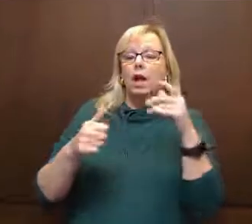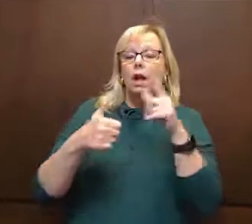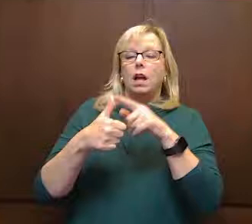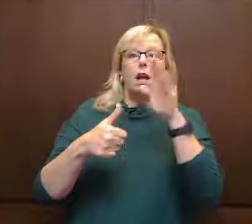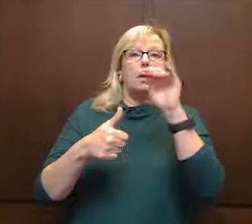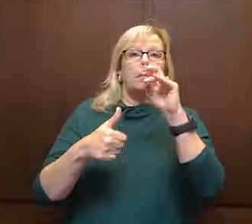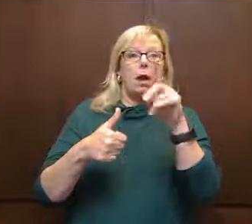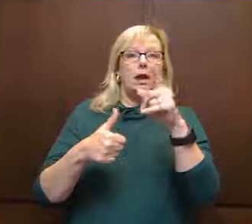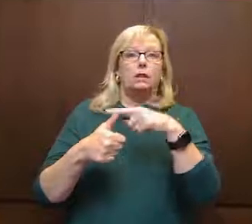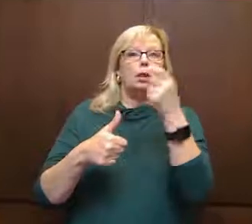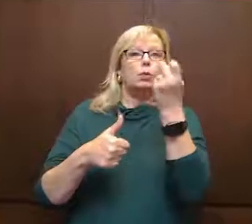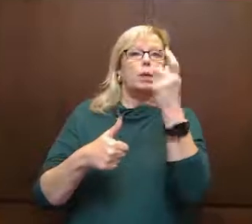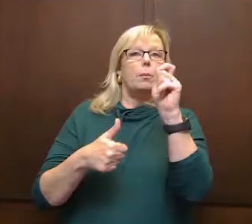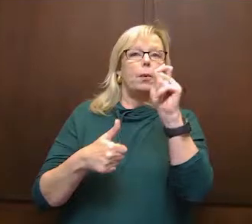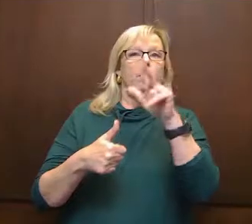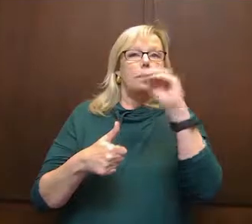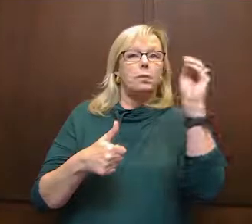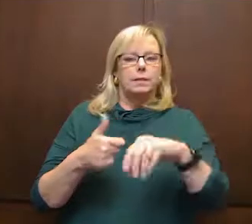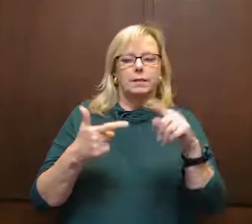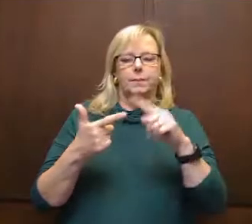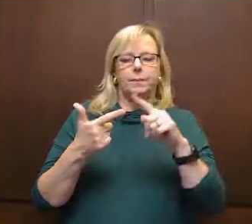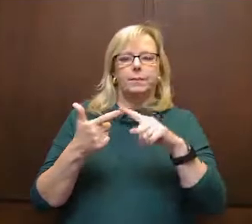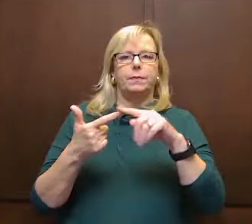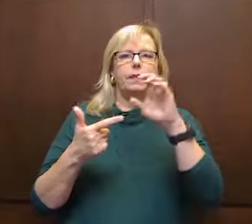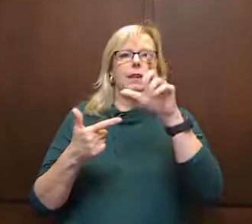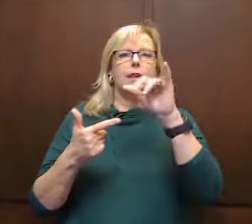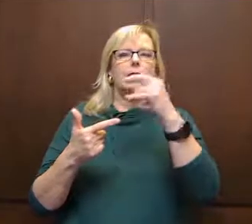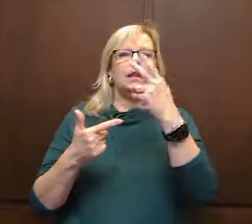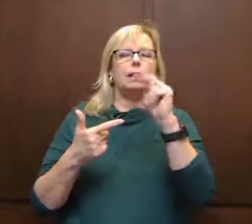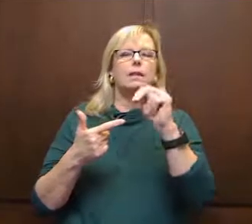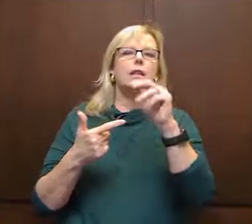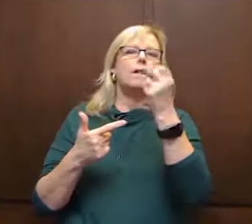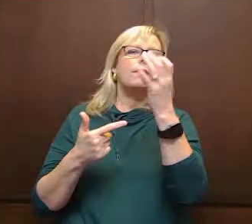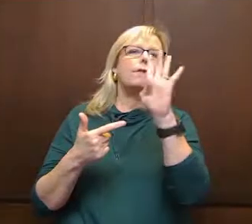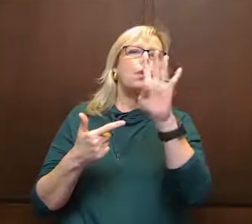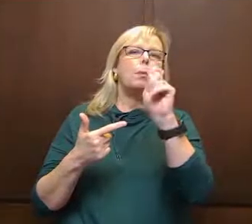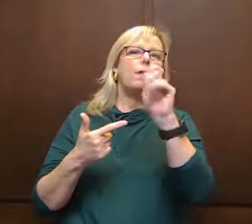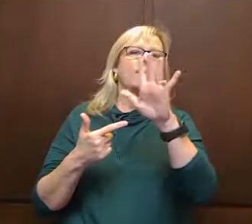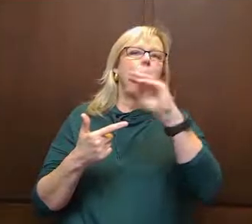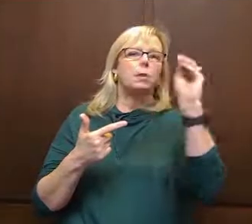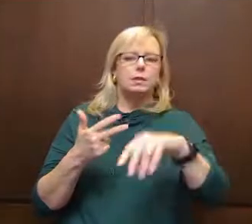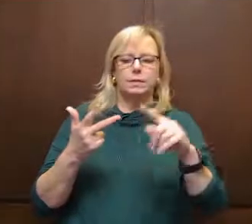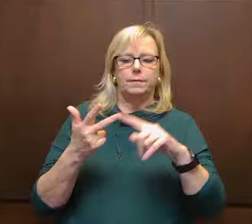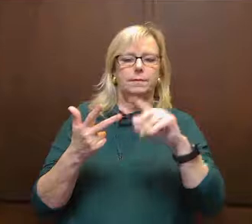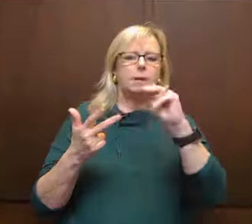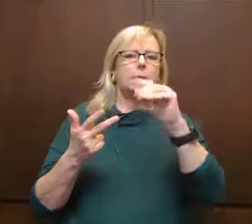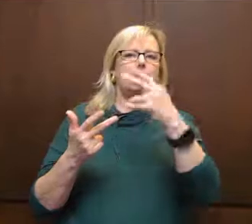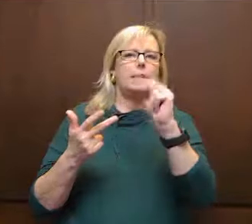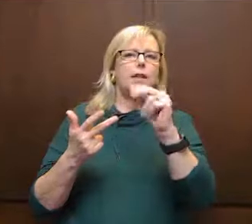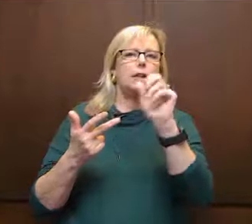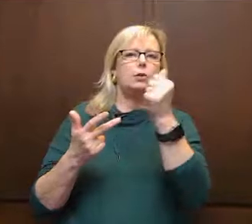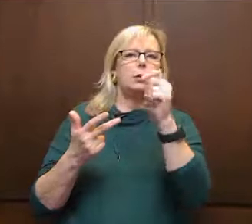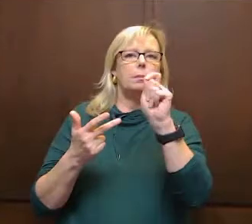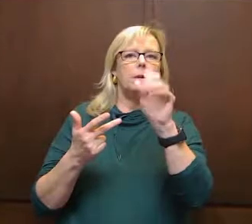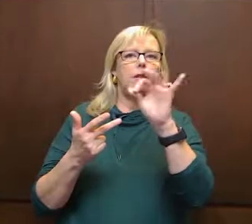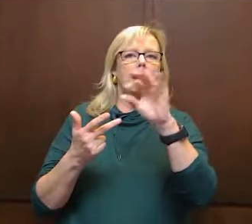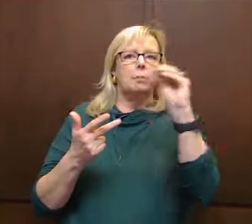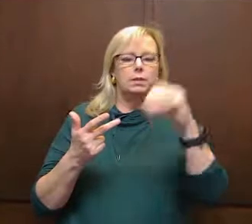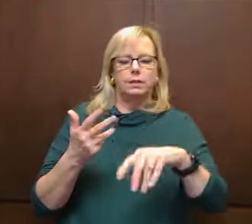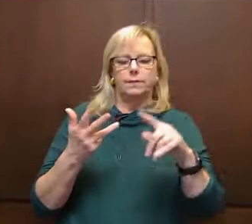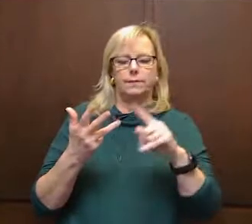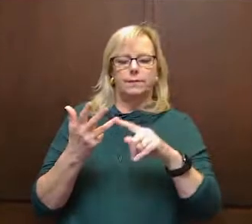Bond County being at 12.3%, Clinton at 4.5%, Madison